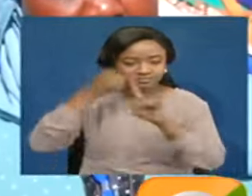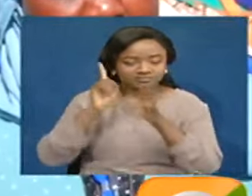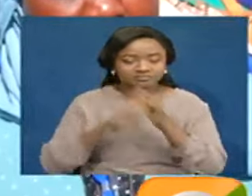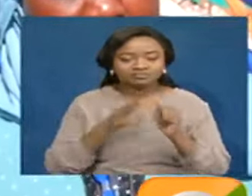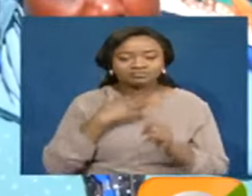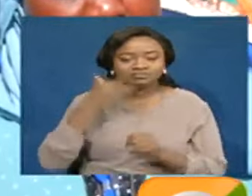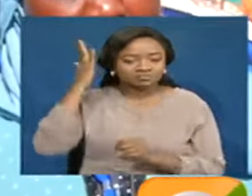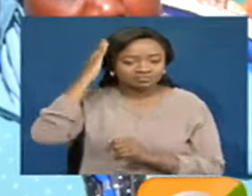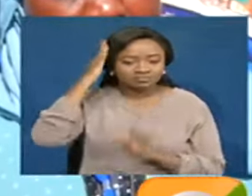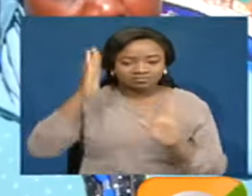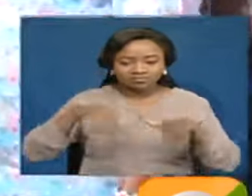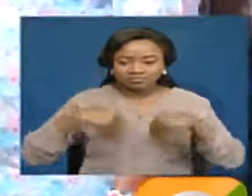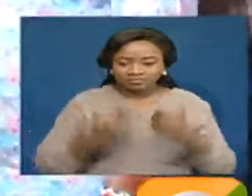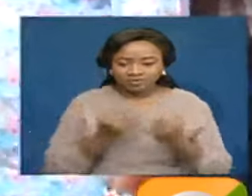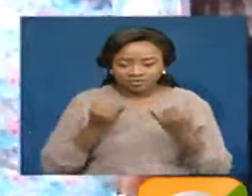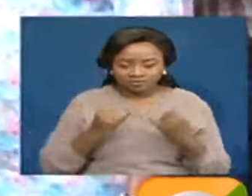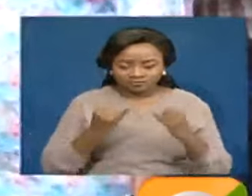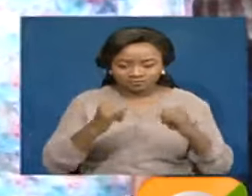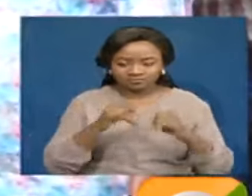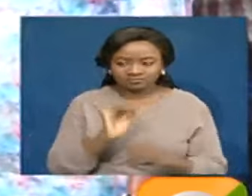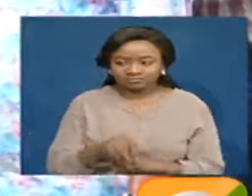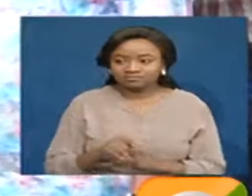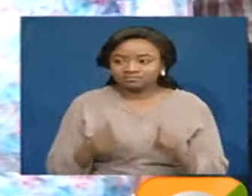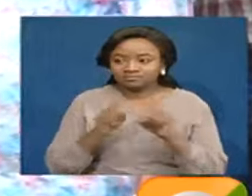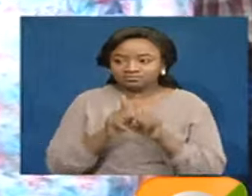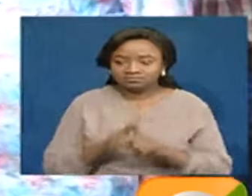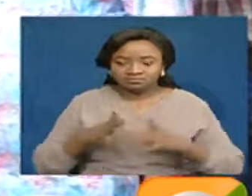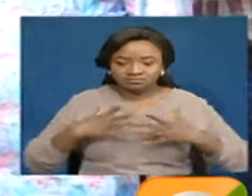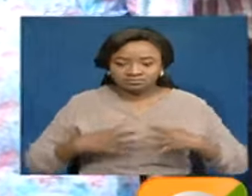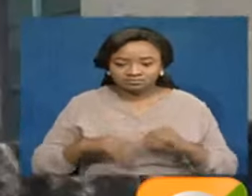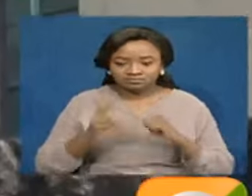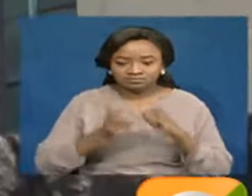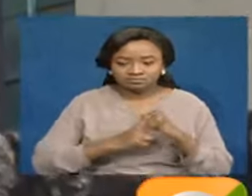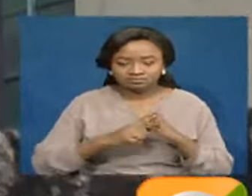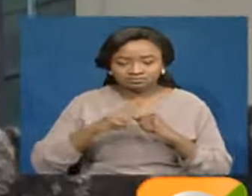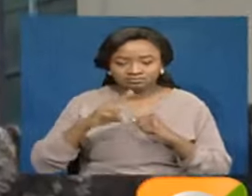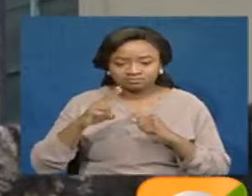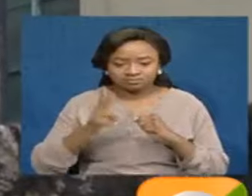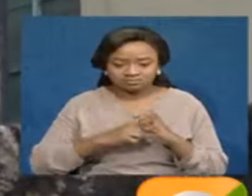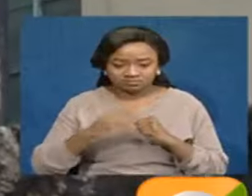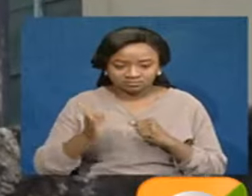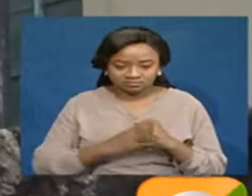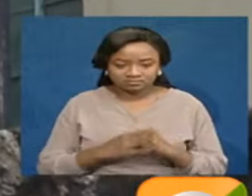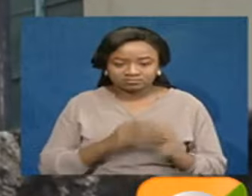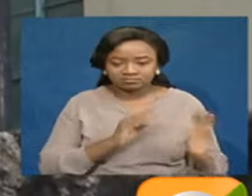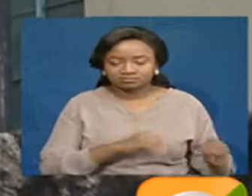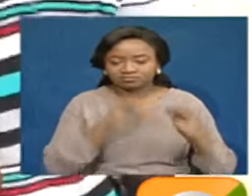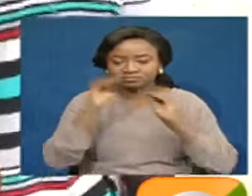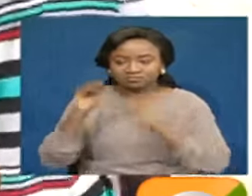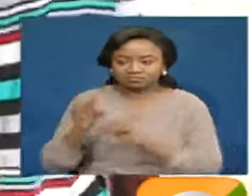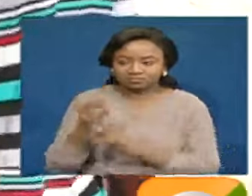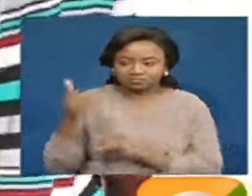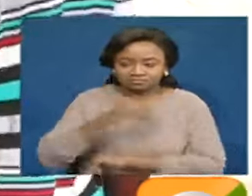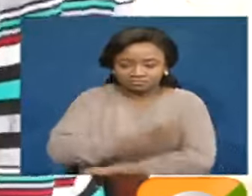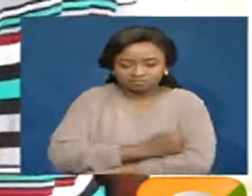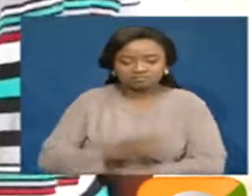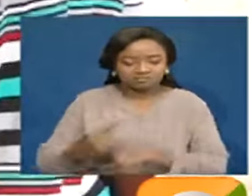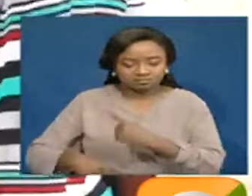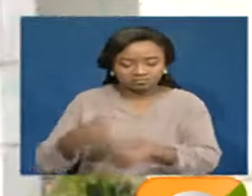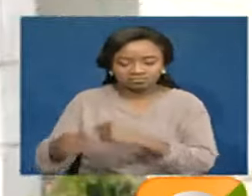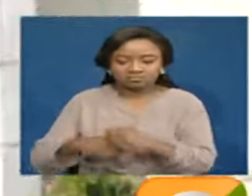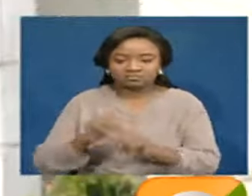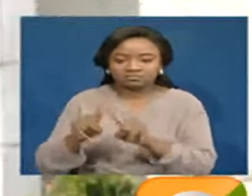how they discharge their effluent. Watahiniwa 79 walihamishwa hadi shule ya upili ya wavulana ya Makupa na kuendelea na mtihani